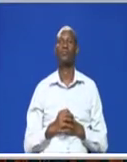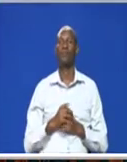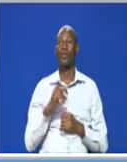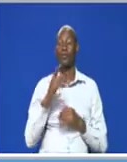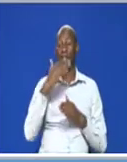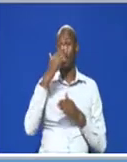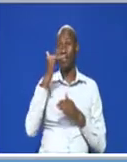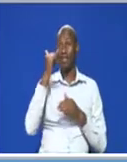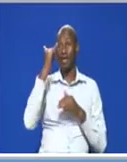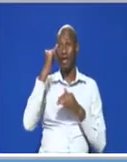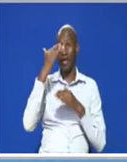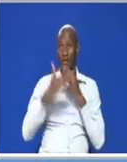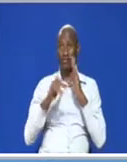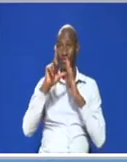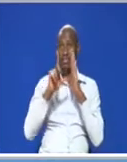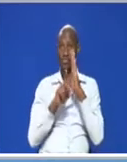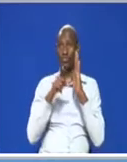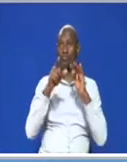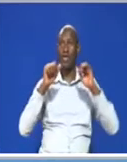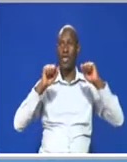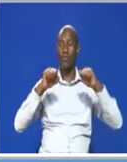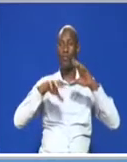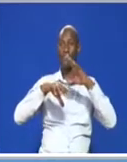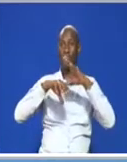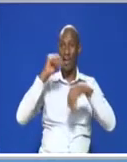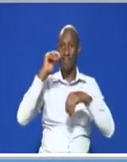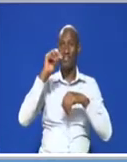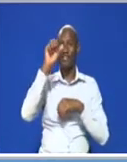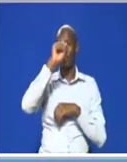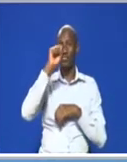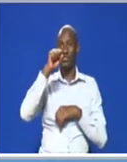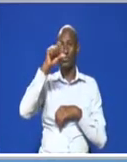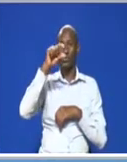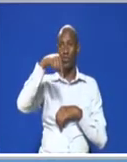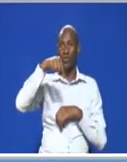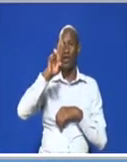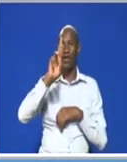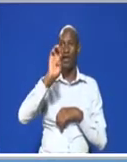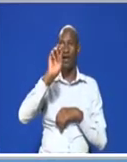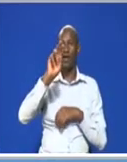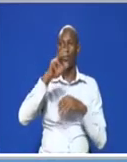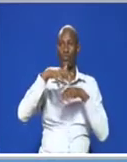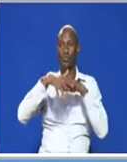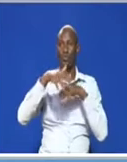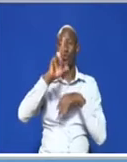By the end of the lesson, you should be able to find the square roots of given numbers.